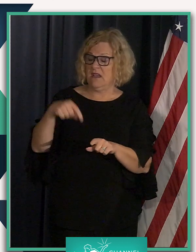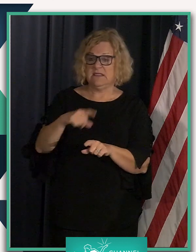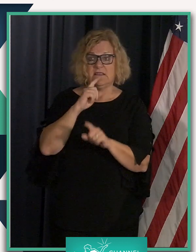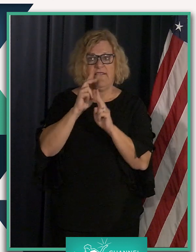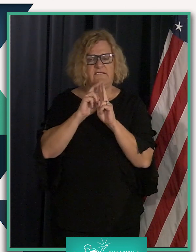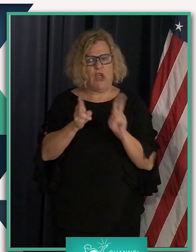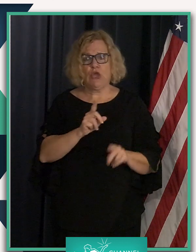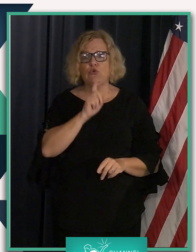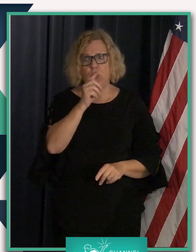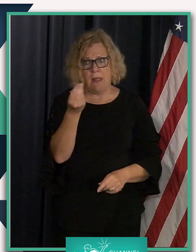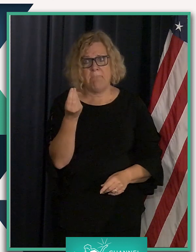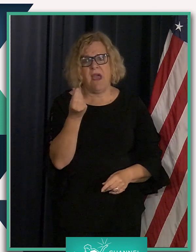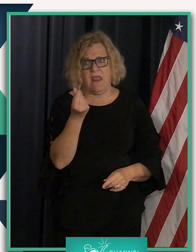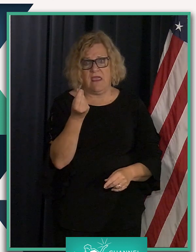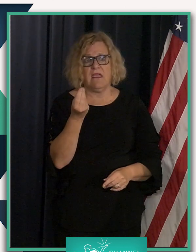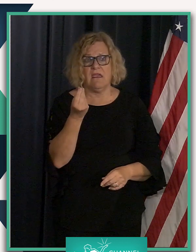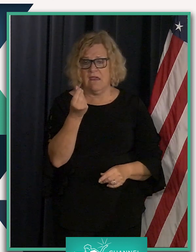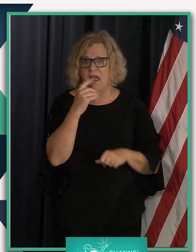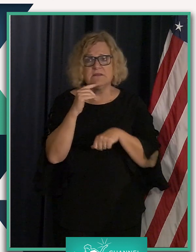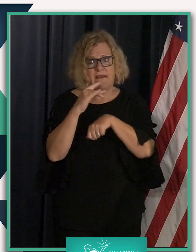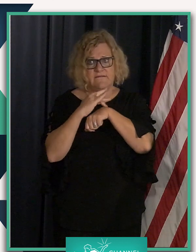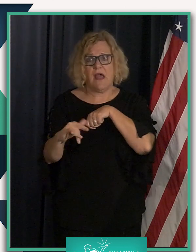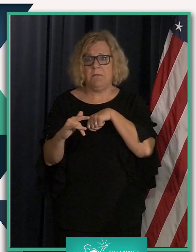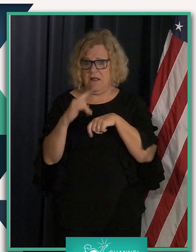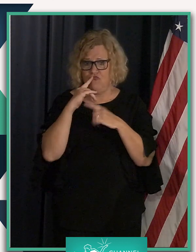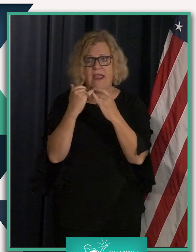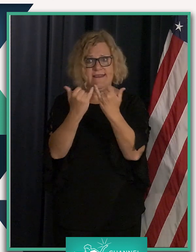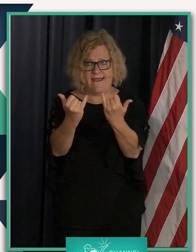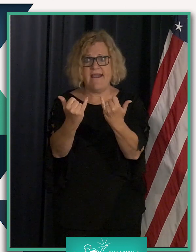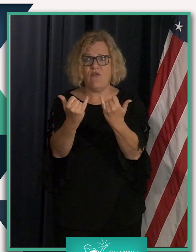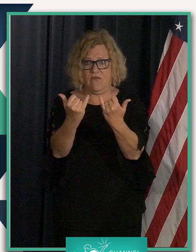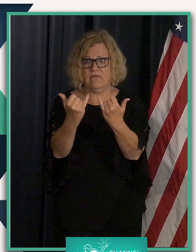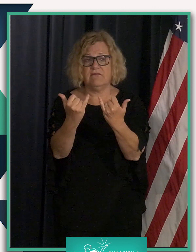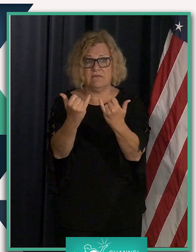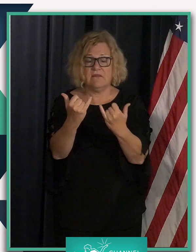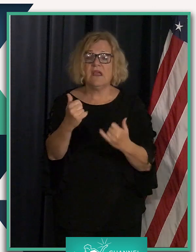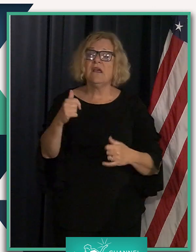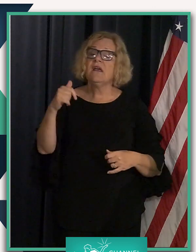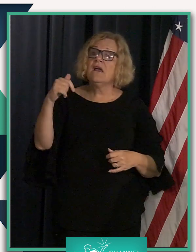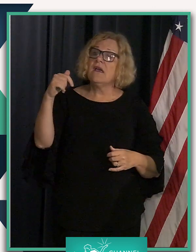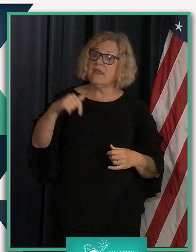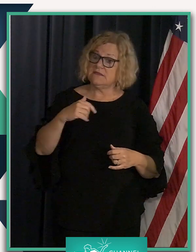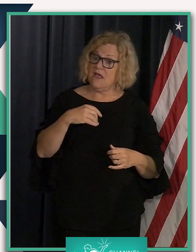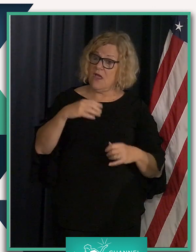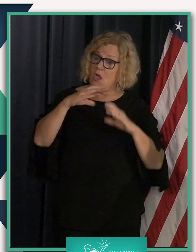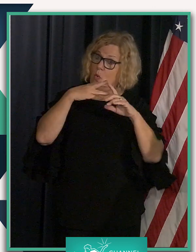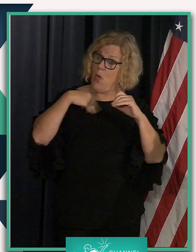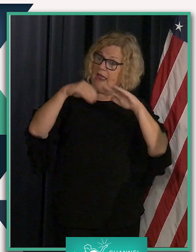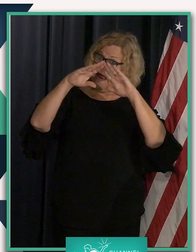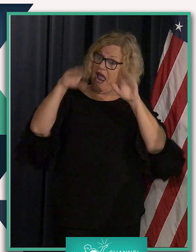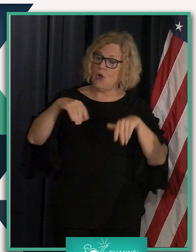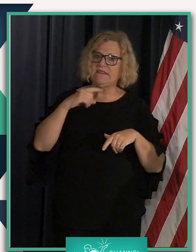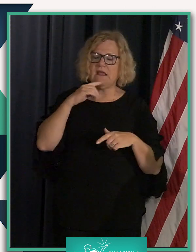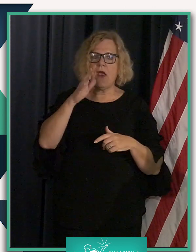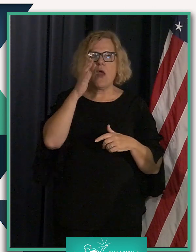very real money that's available right now. This, the White House says, will